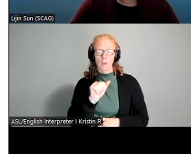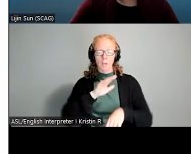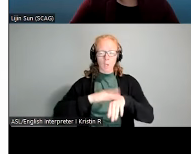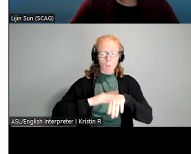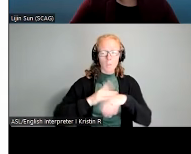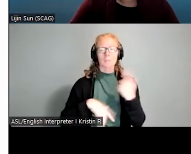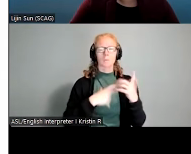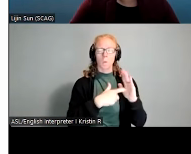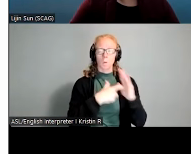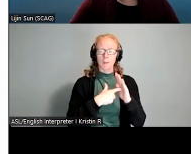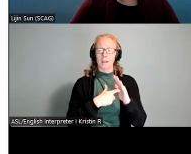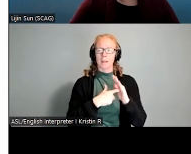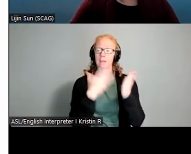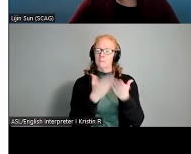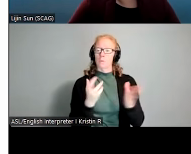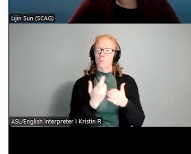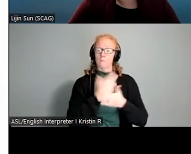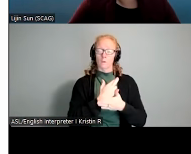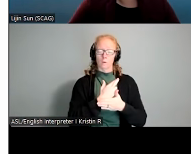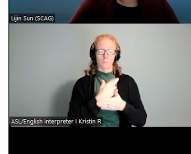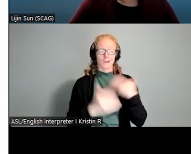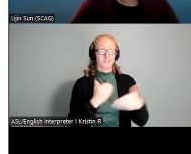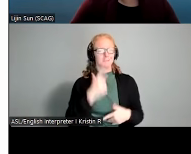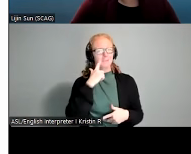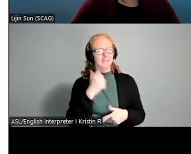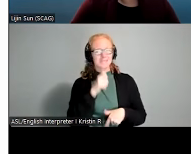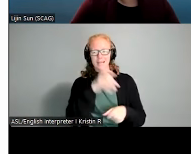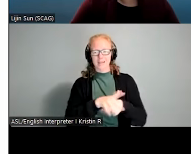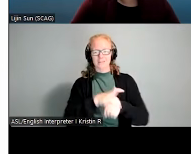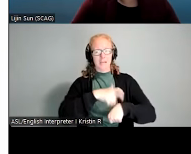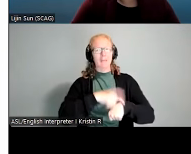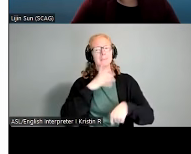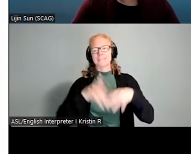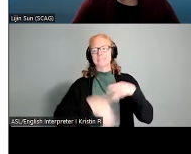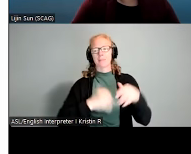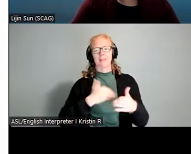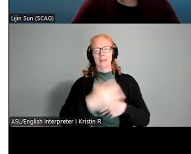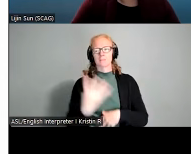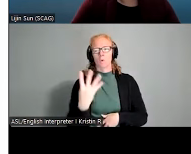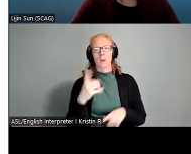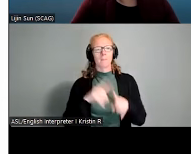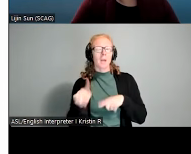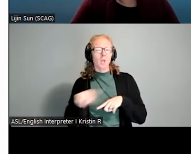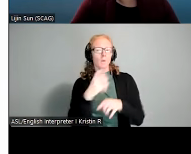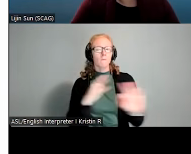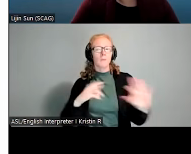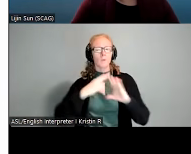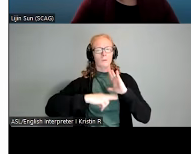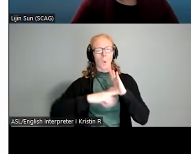review process. In the interest of time, I'm going to skip those materials, but you're free to read